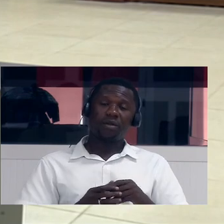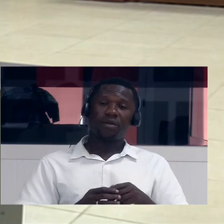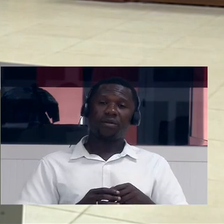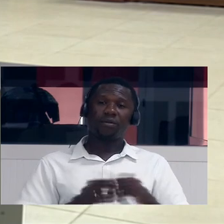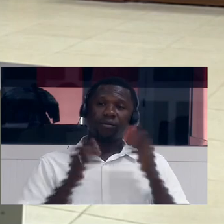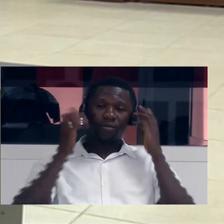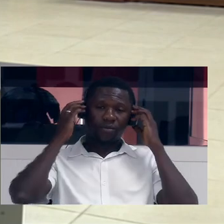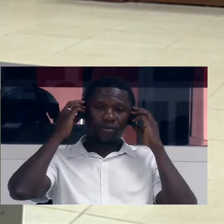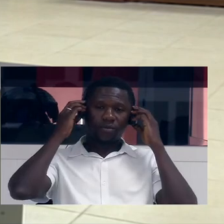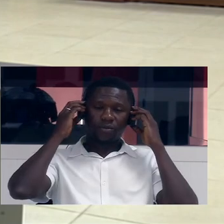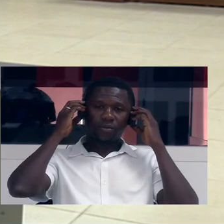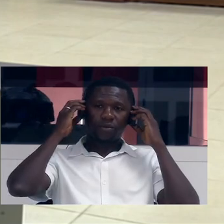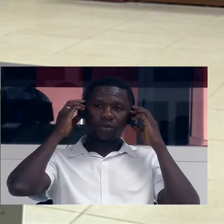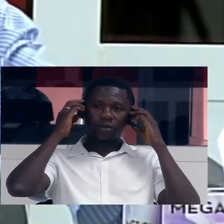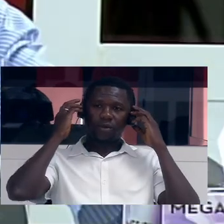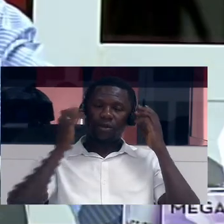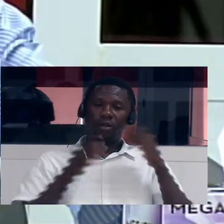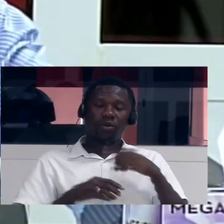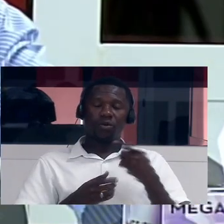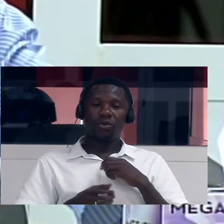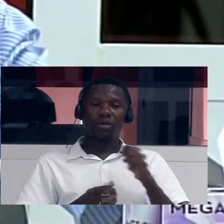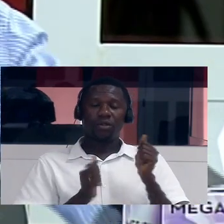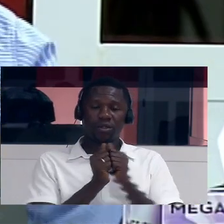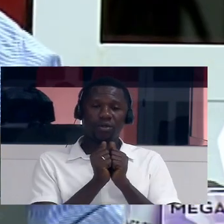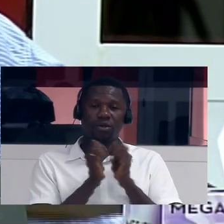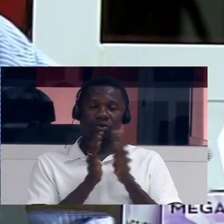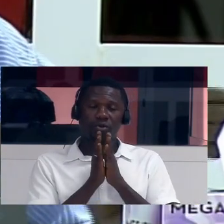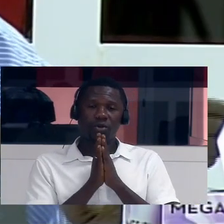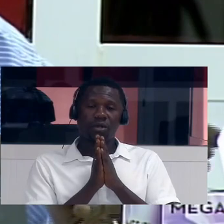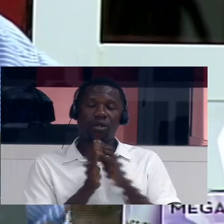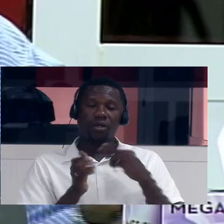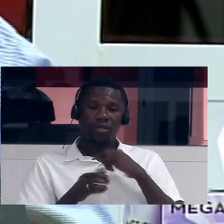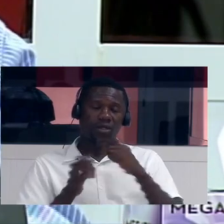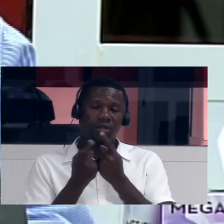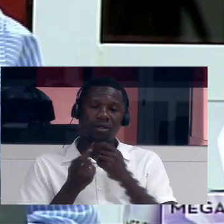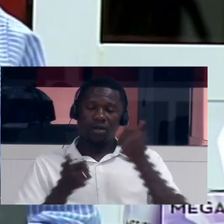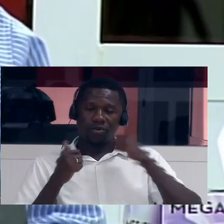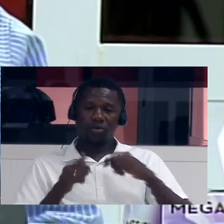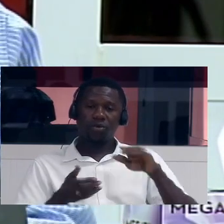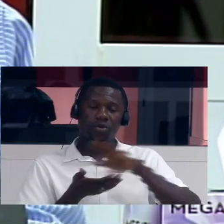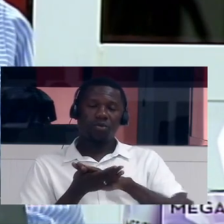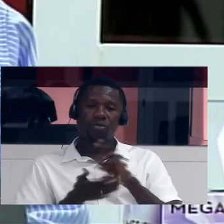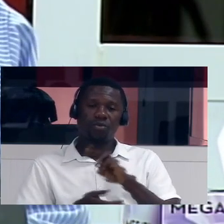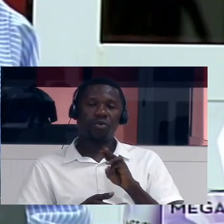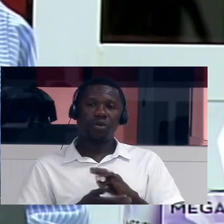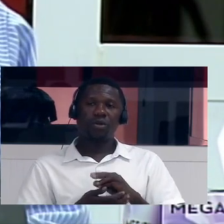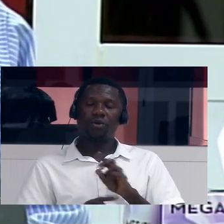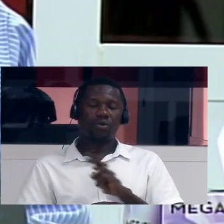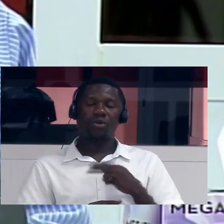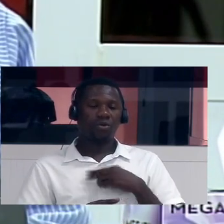Saturday, Sunday, and this thing happened on Monday. Now, yes. There was no way you will go and write letters. No, no. It doesn't work like that.